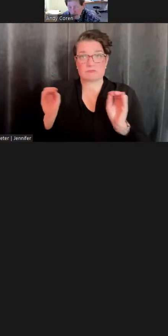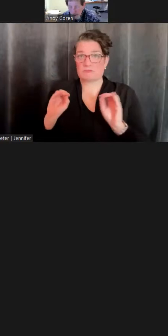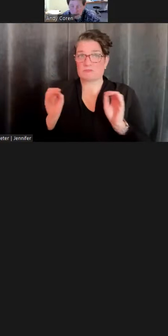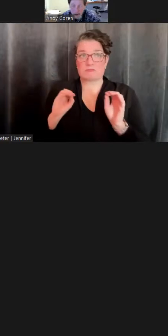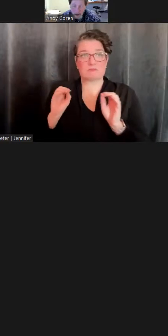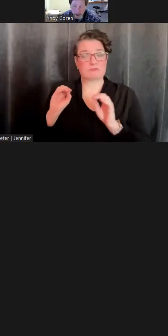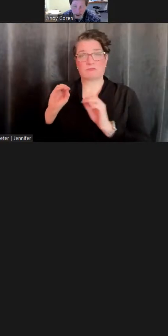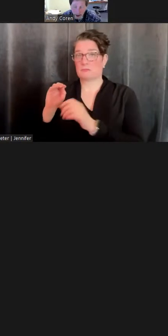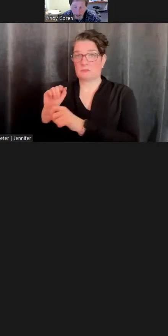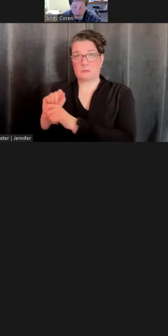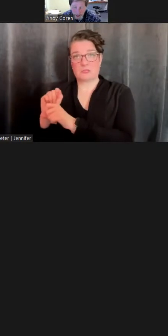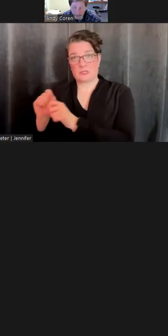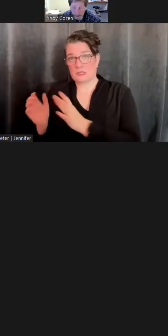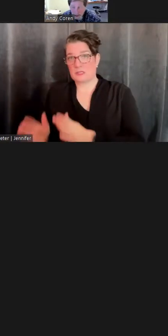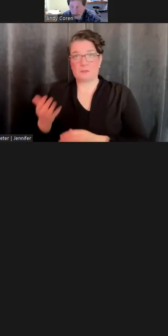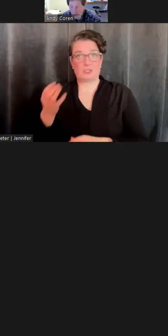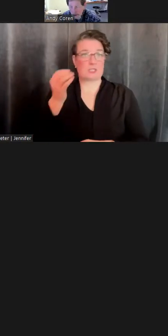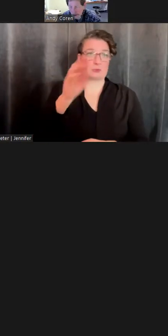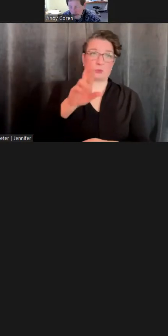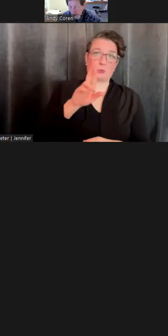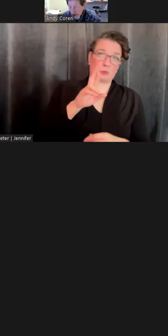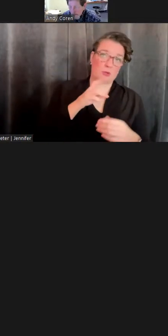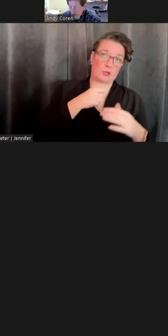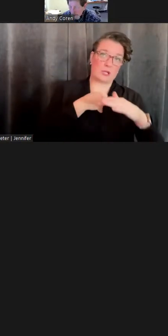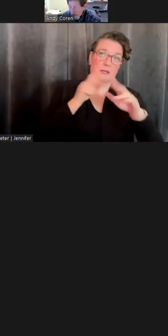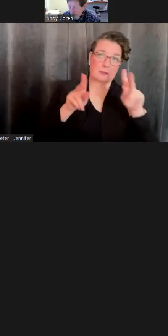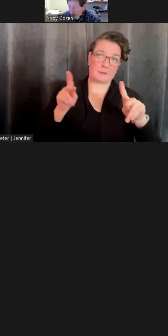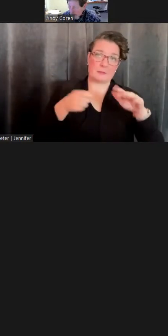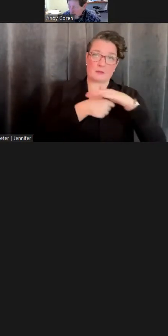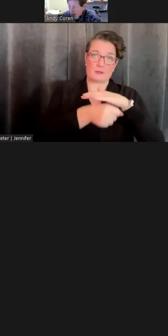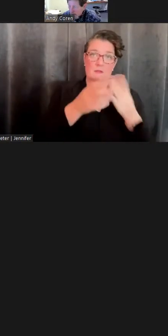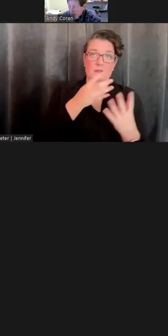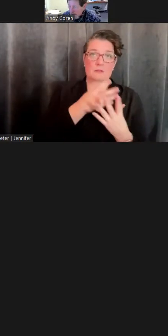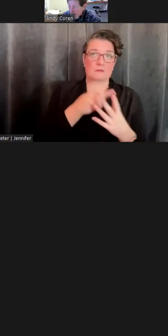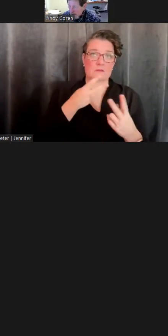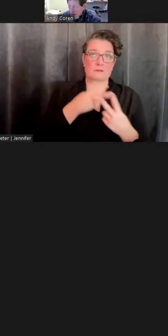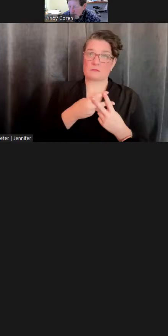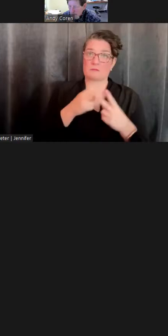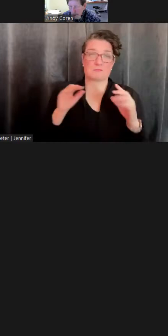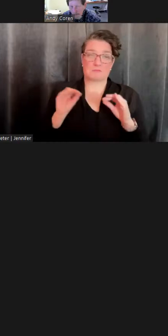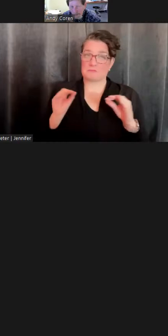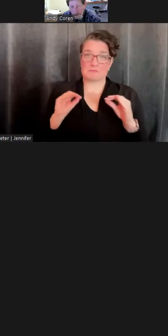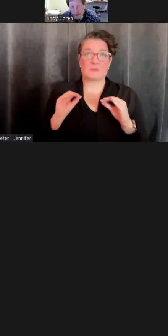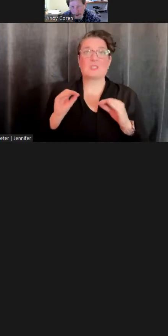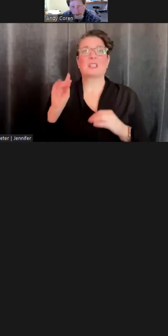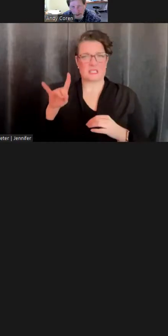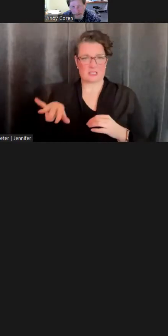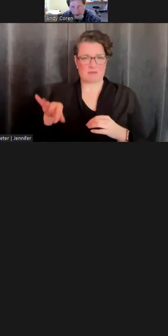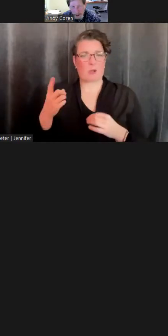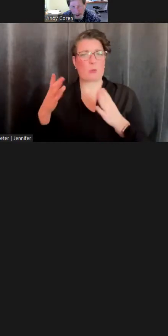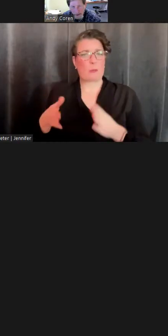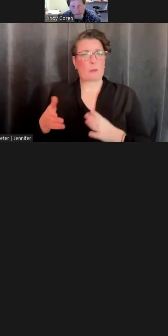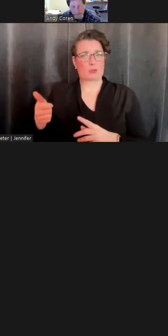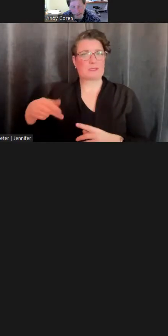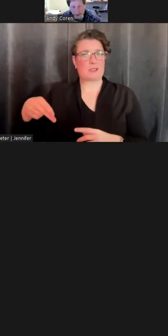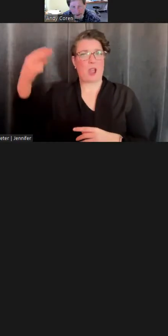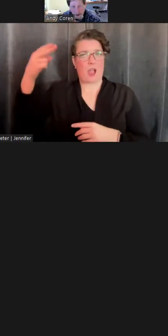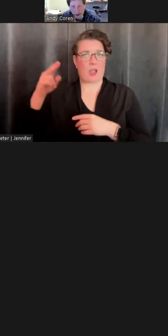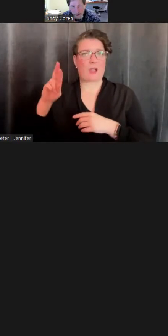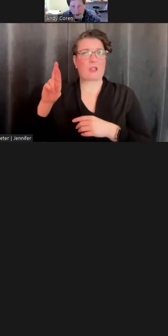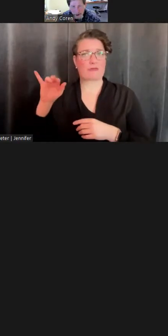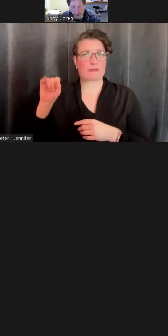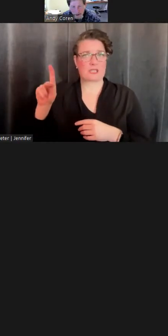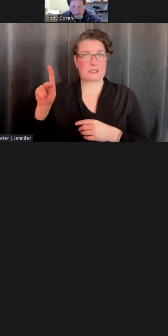deputies or inmates. We did apparently find someone who was high risk and took appropriate care of that